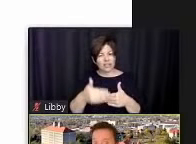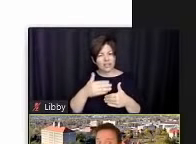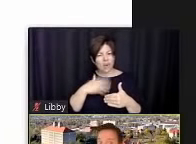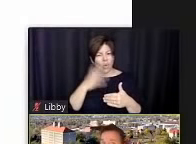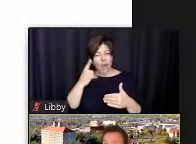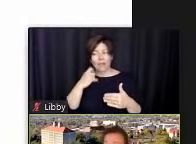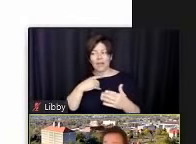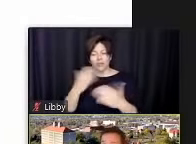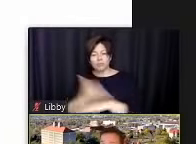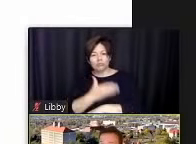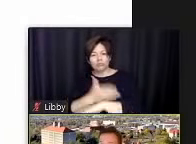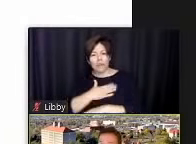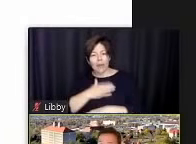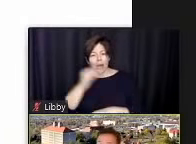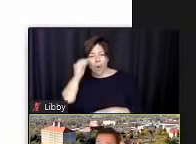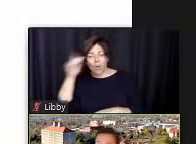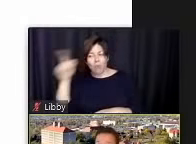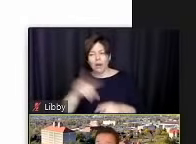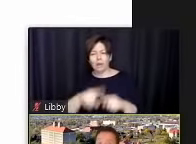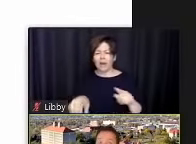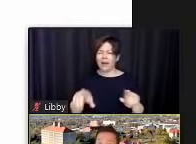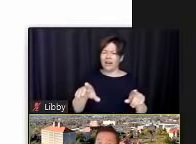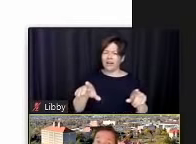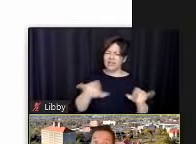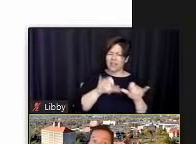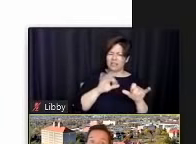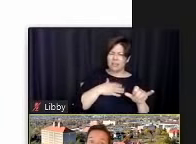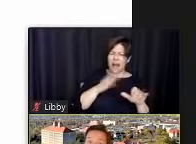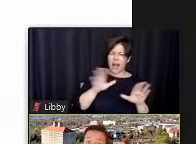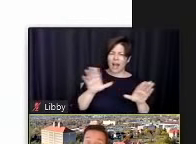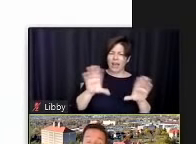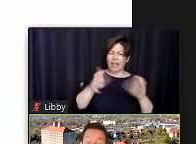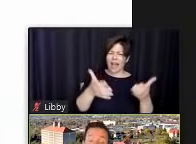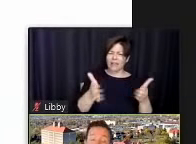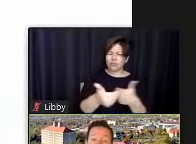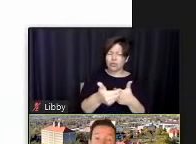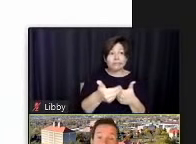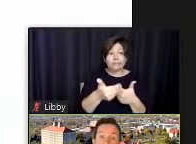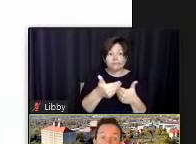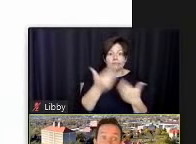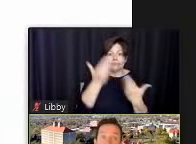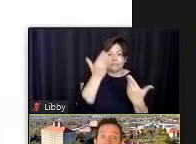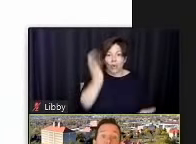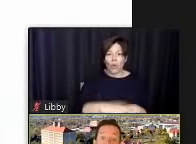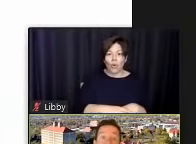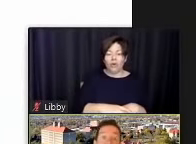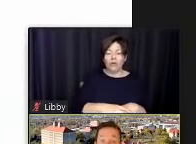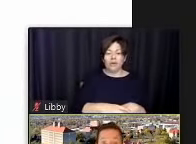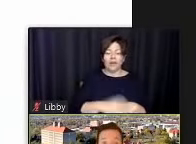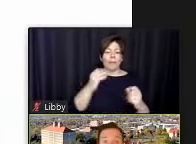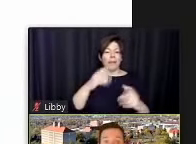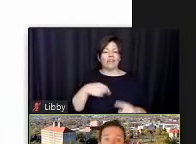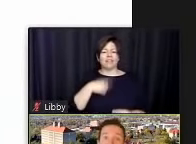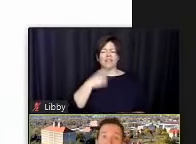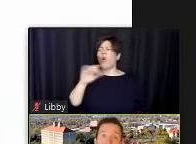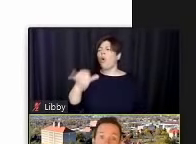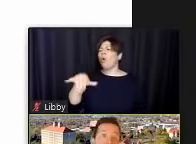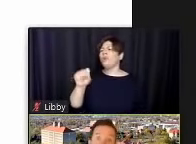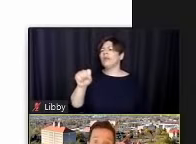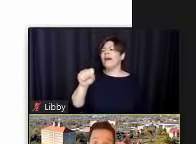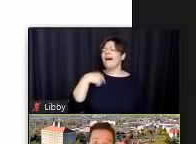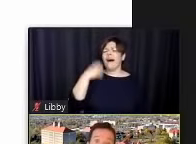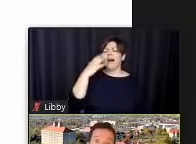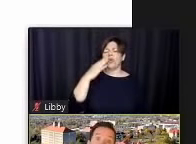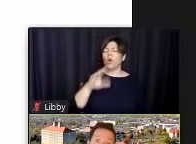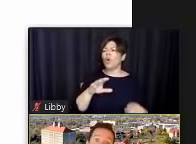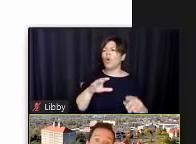Square footage of my classroom? No, but I imagine a number of us now are like, oh yeah, I totally know the square footage, and this